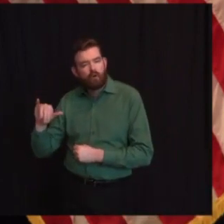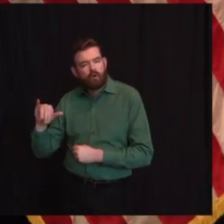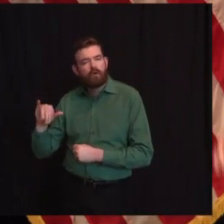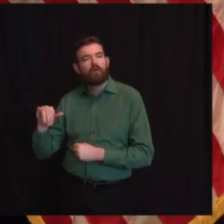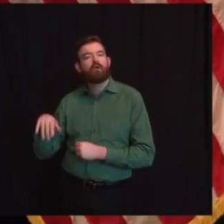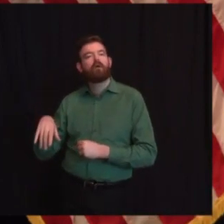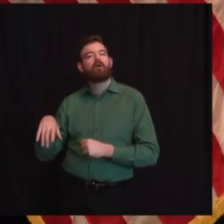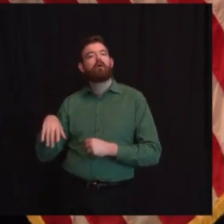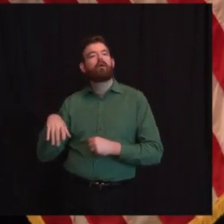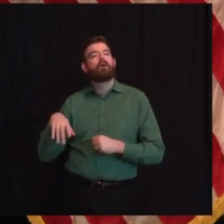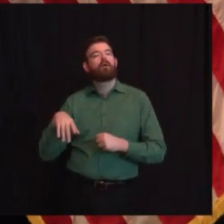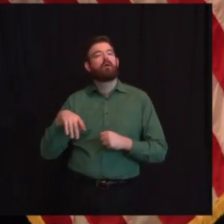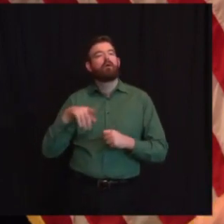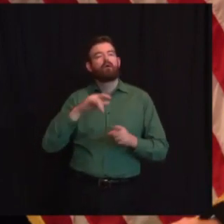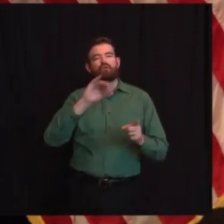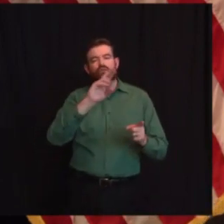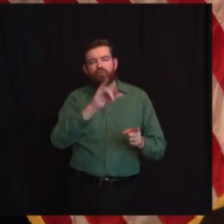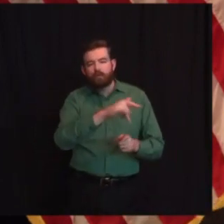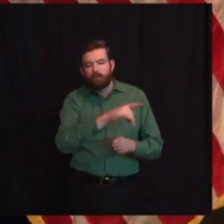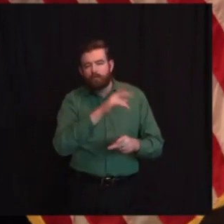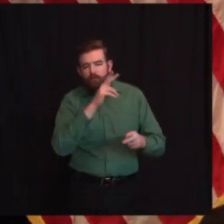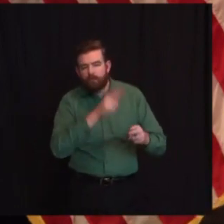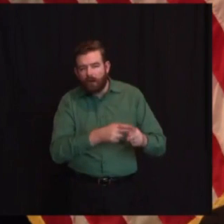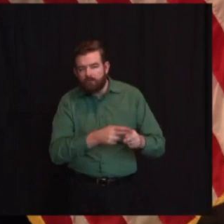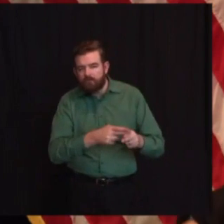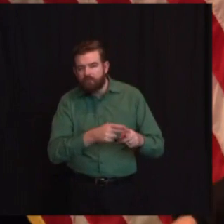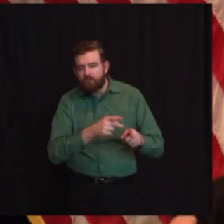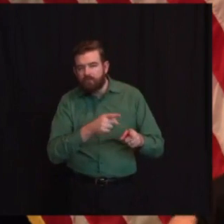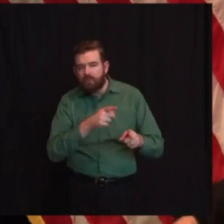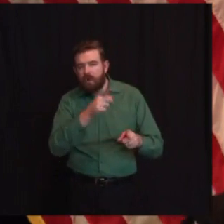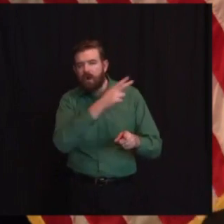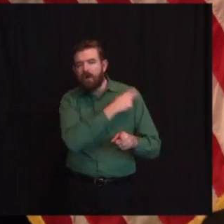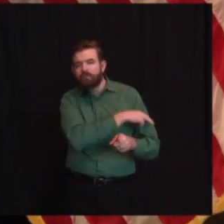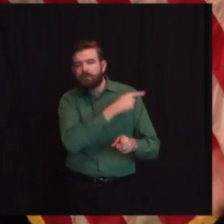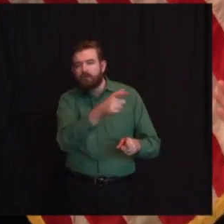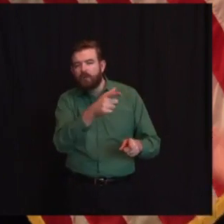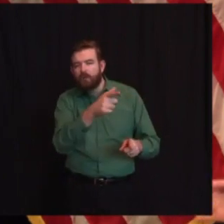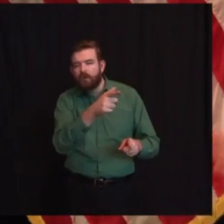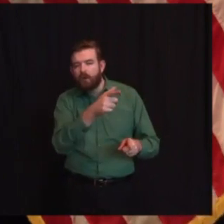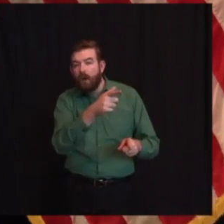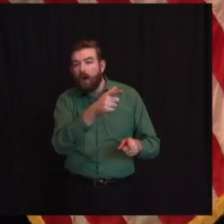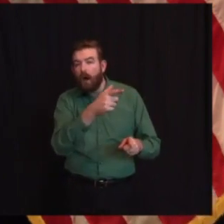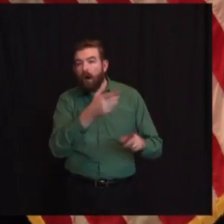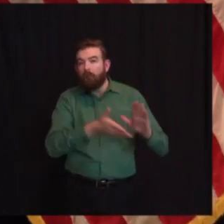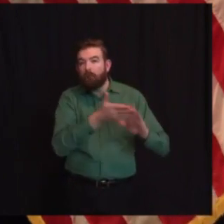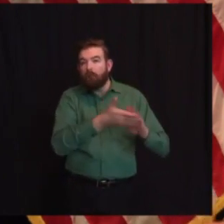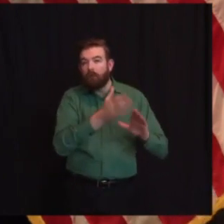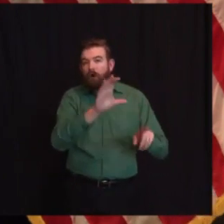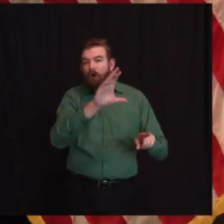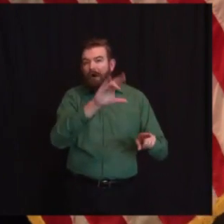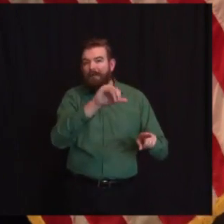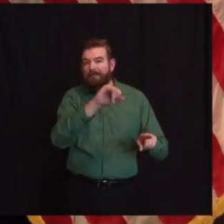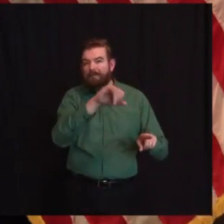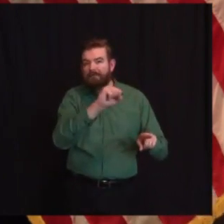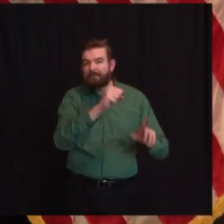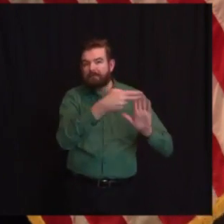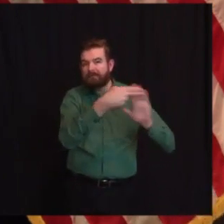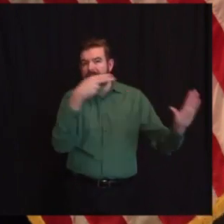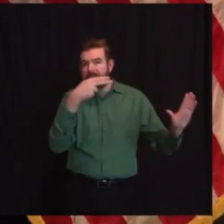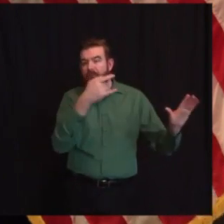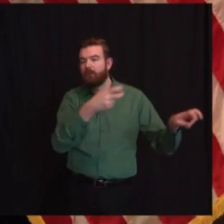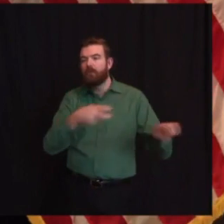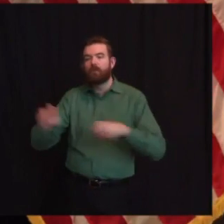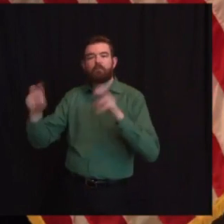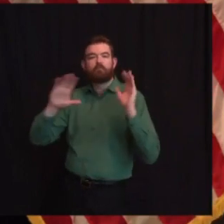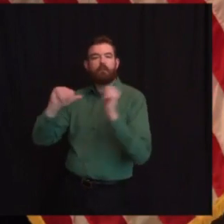to normal mode was up on our charts on Monday, and that's, that's a very important trend as well that we have to acknowledge.